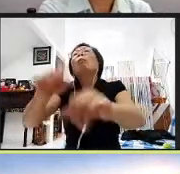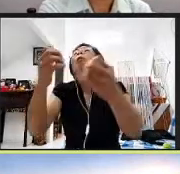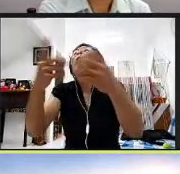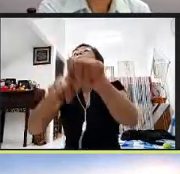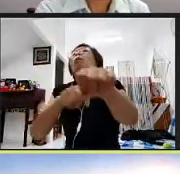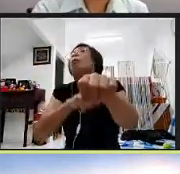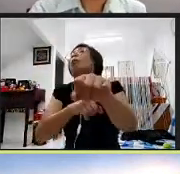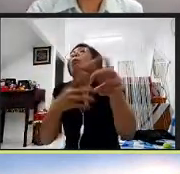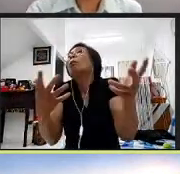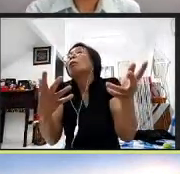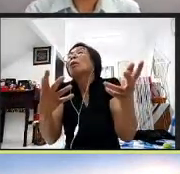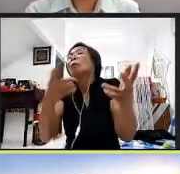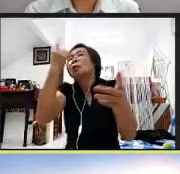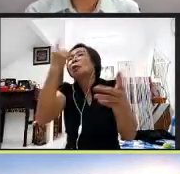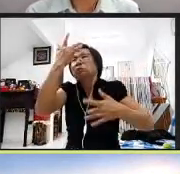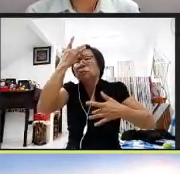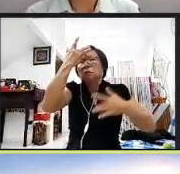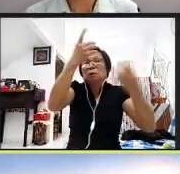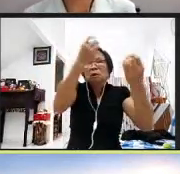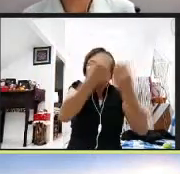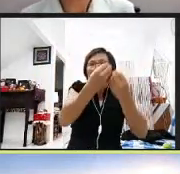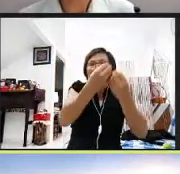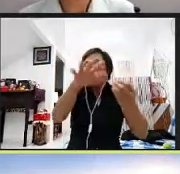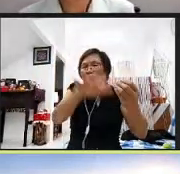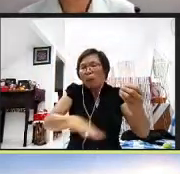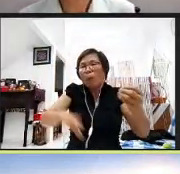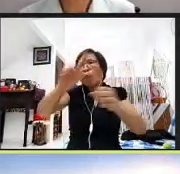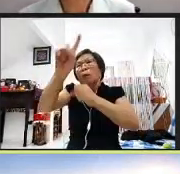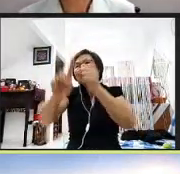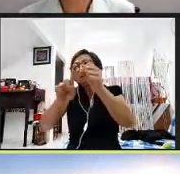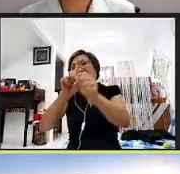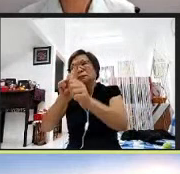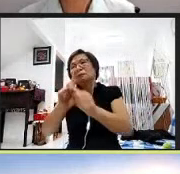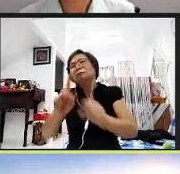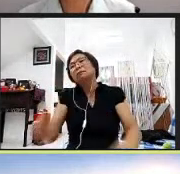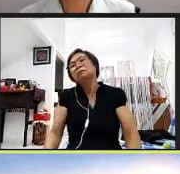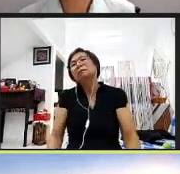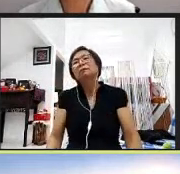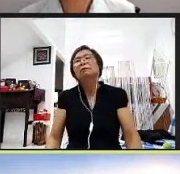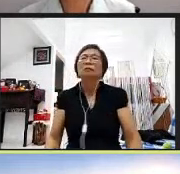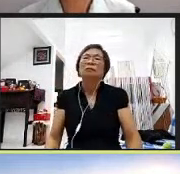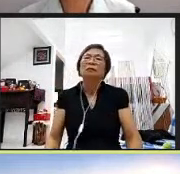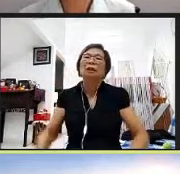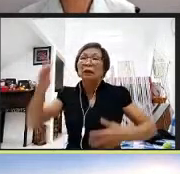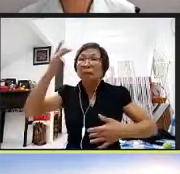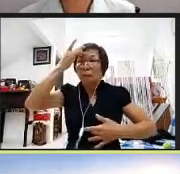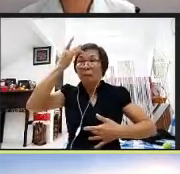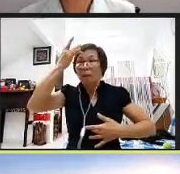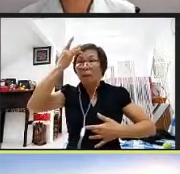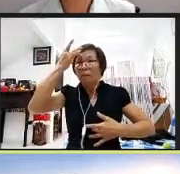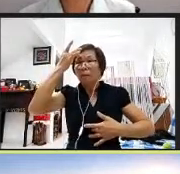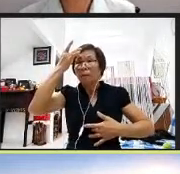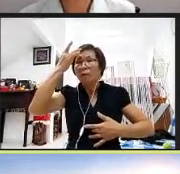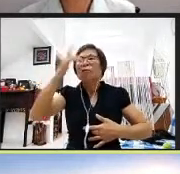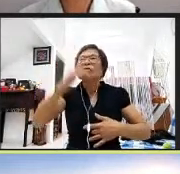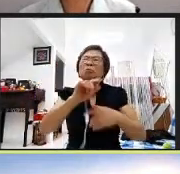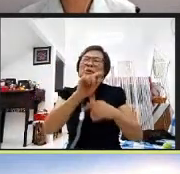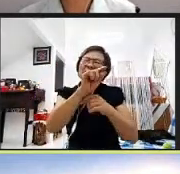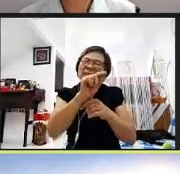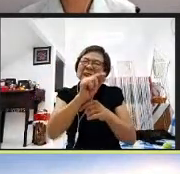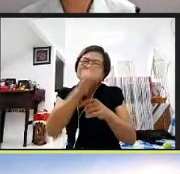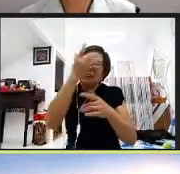have the disease data for about a year. Okay, and the symptoms can range from very mild